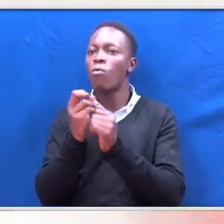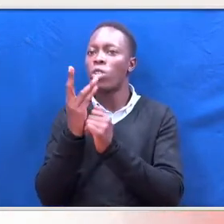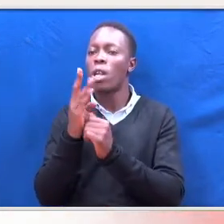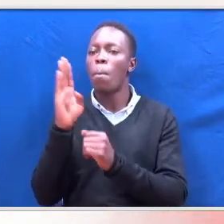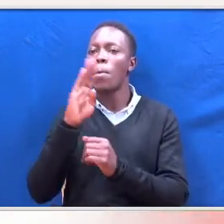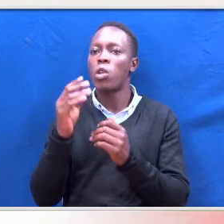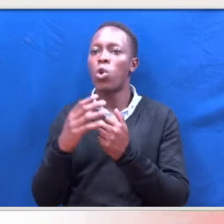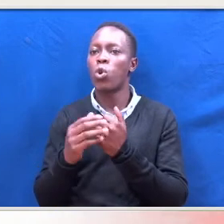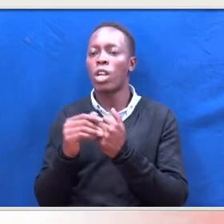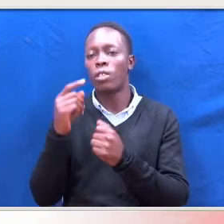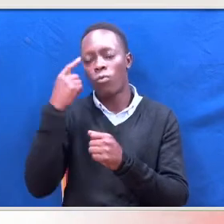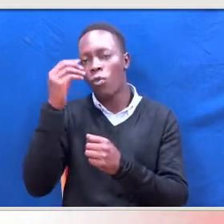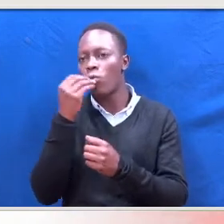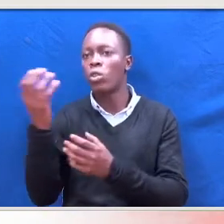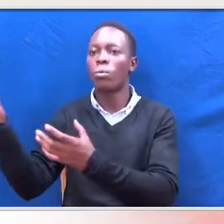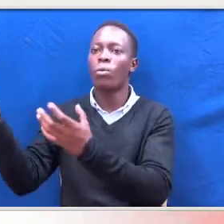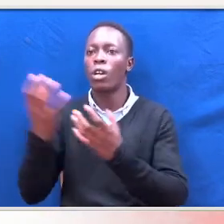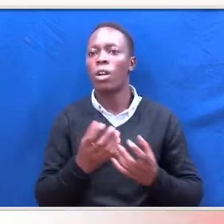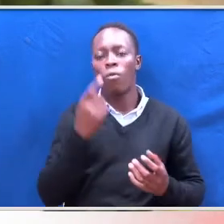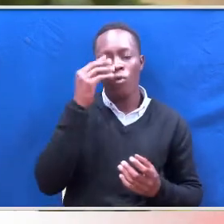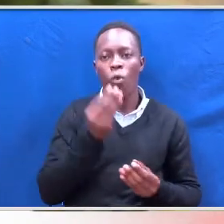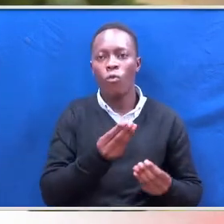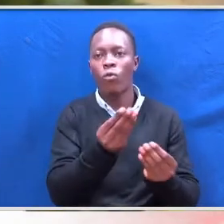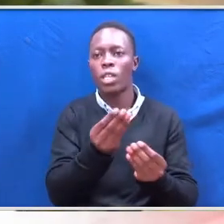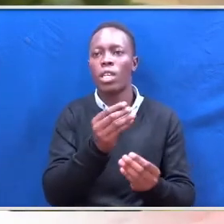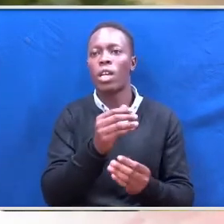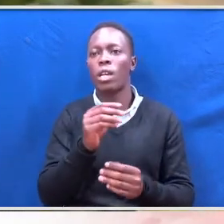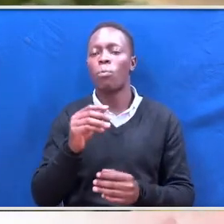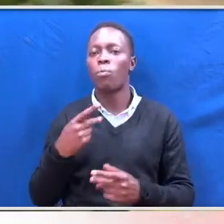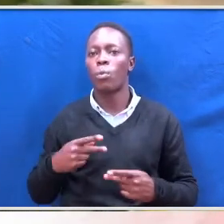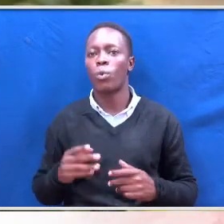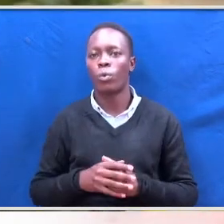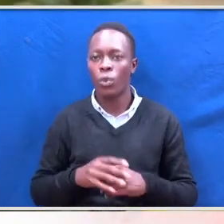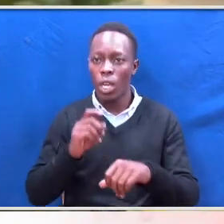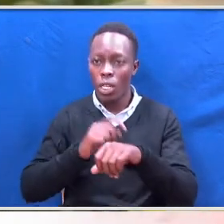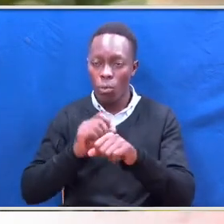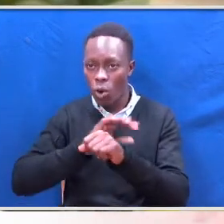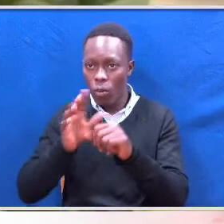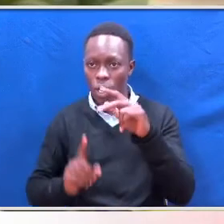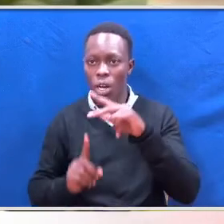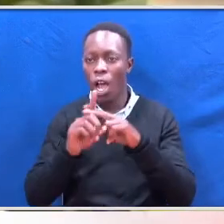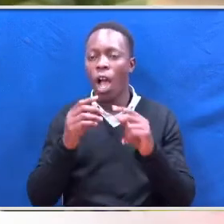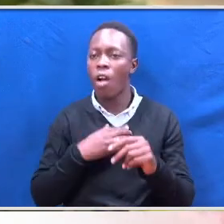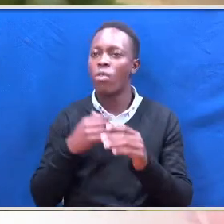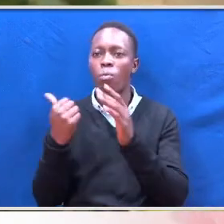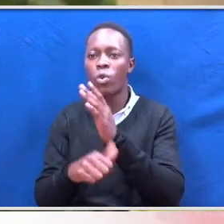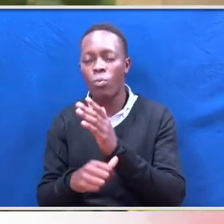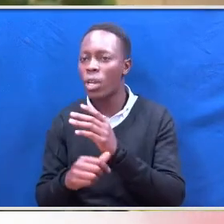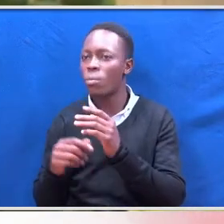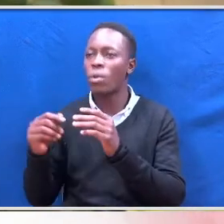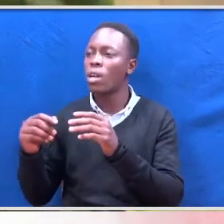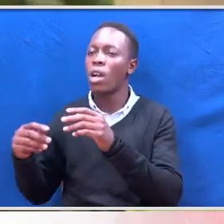year importing food, not fertilizer, to feed her people. Tangu COVID ikuja, tulikuwa na mashida mingi ya fertilizer, mara imefugiwa mara